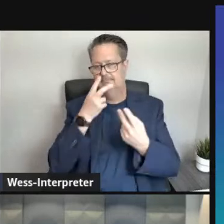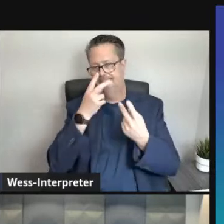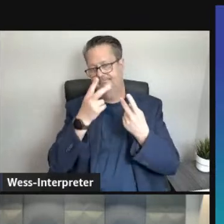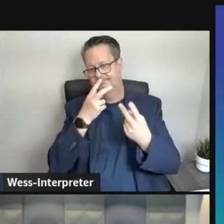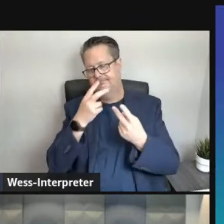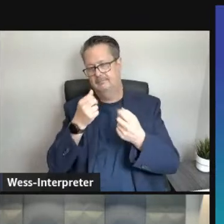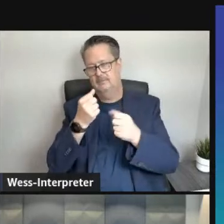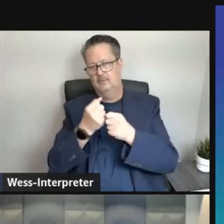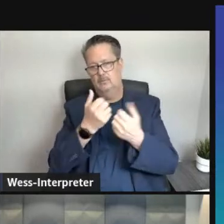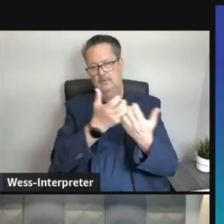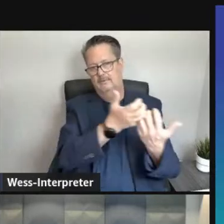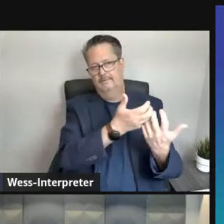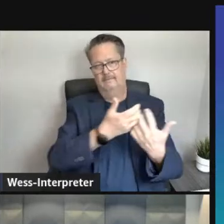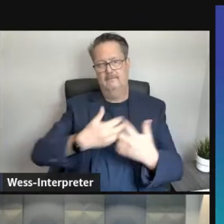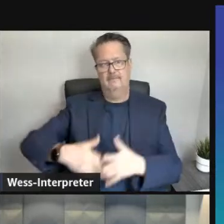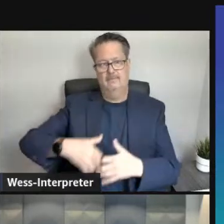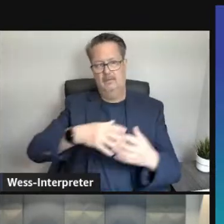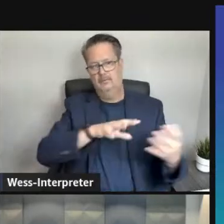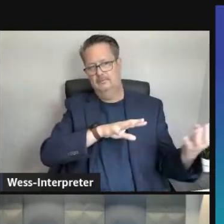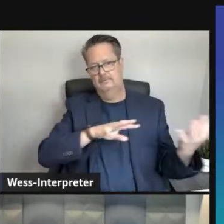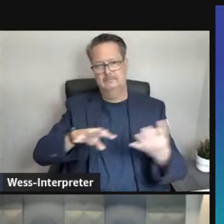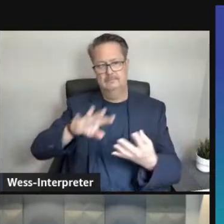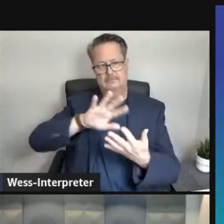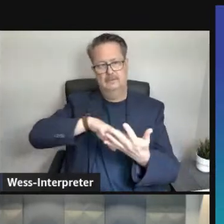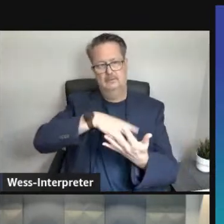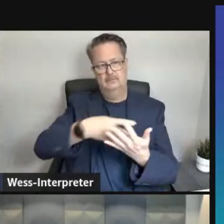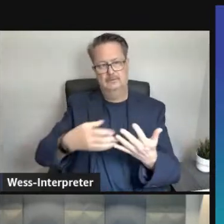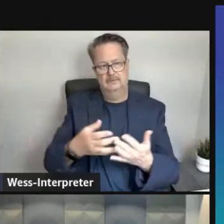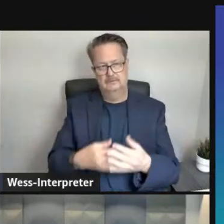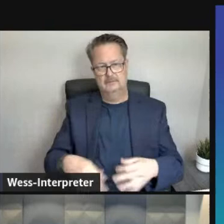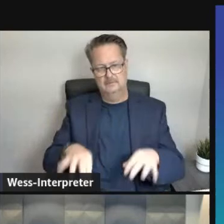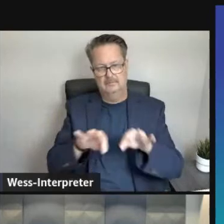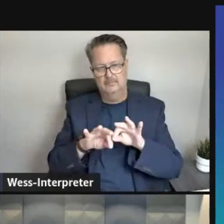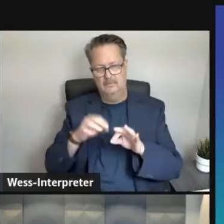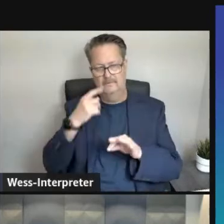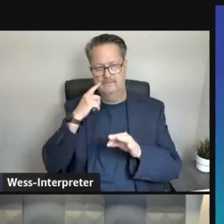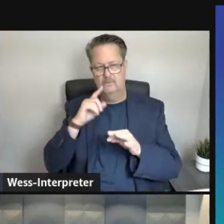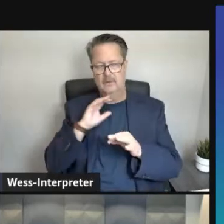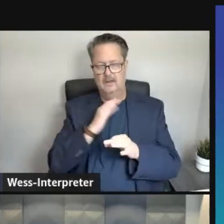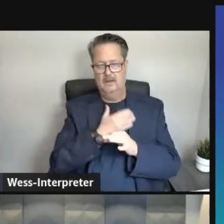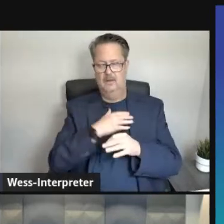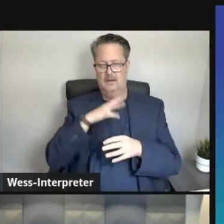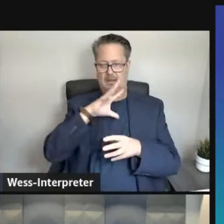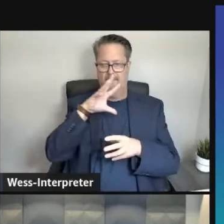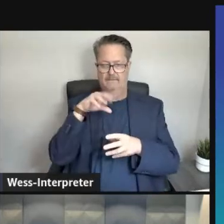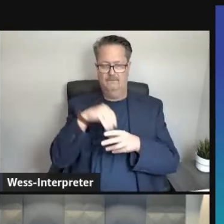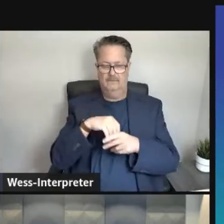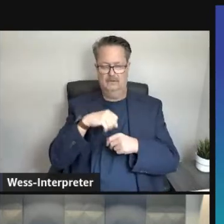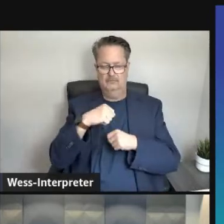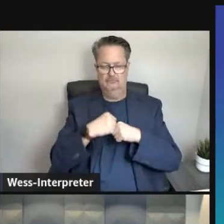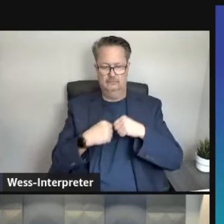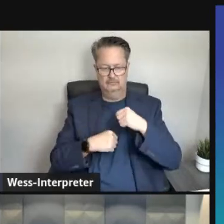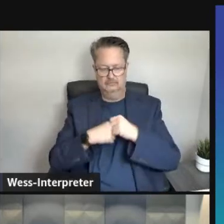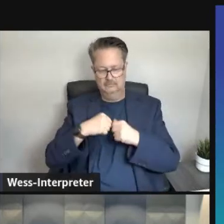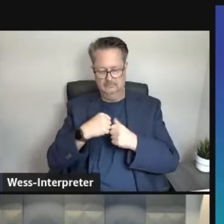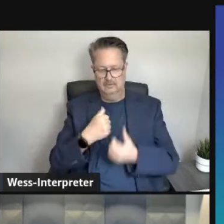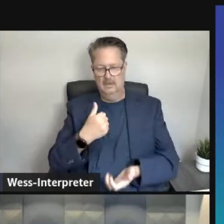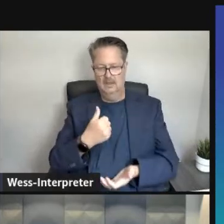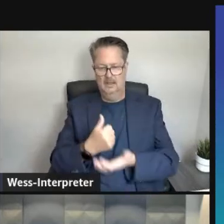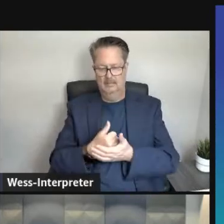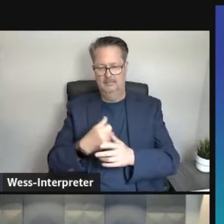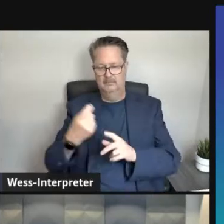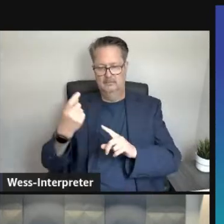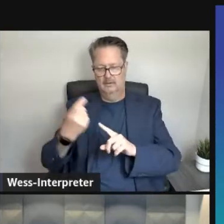workflow scheduling is an essential component of many organizations' infrastructure, helping to automate and